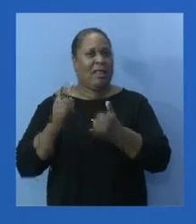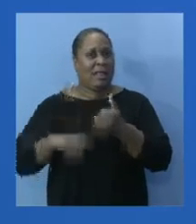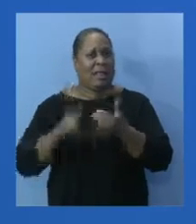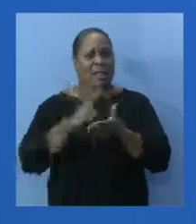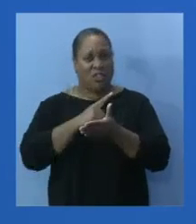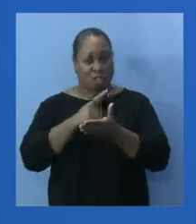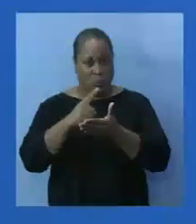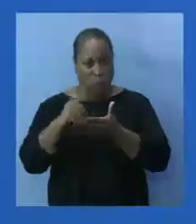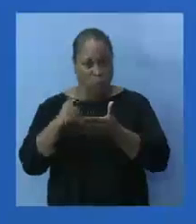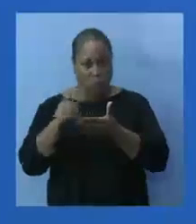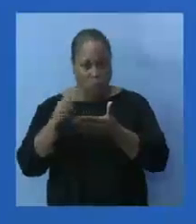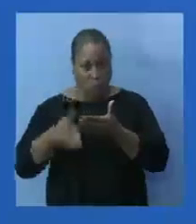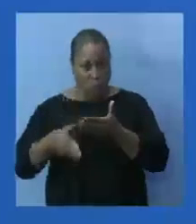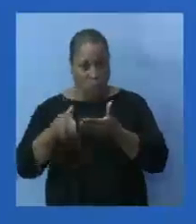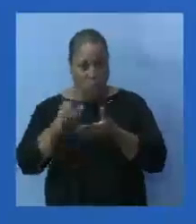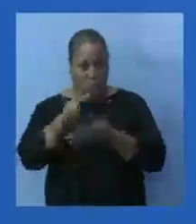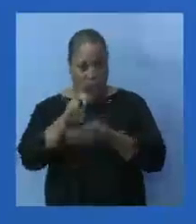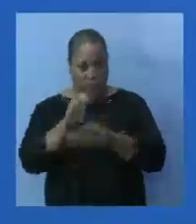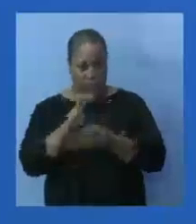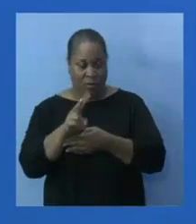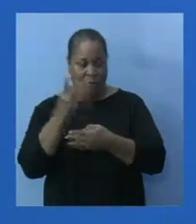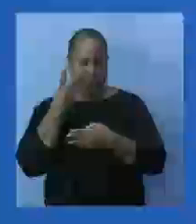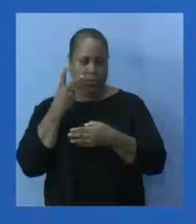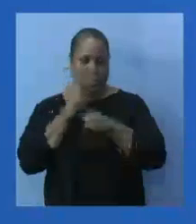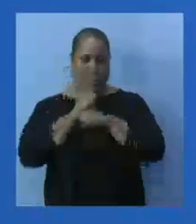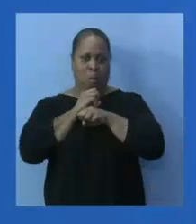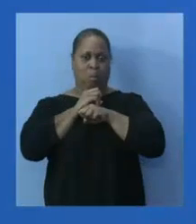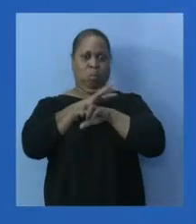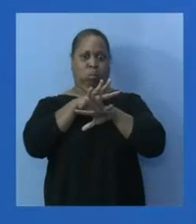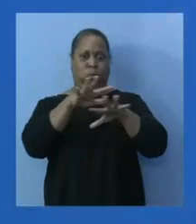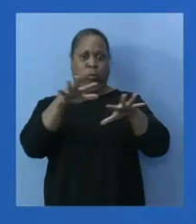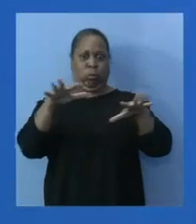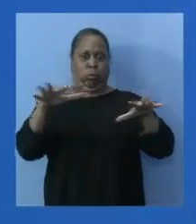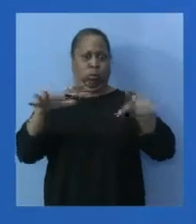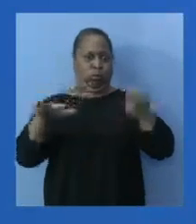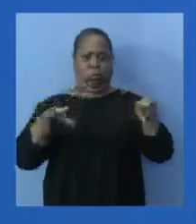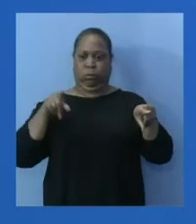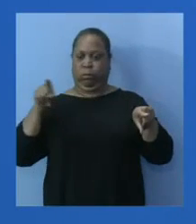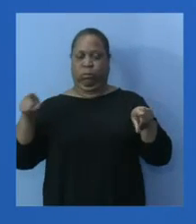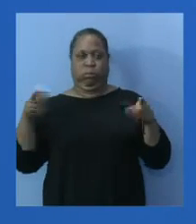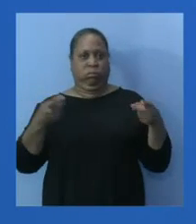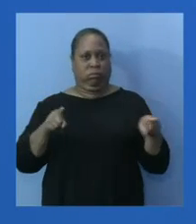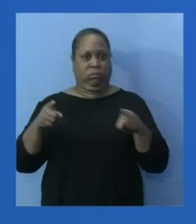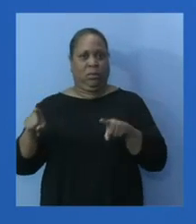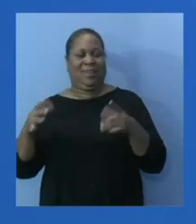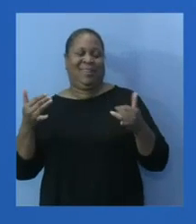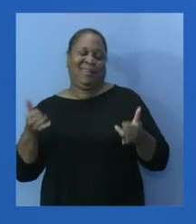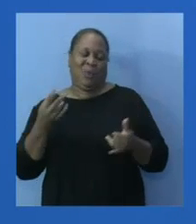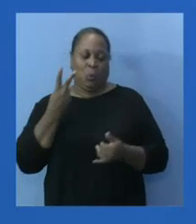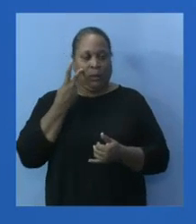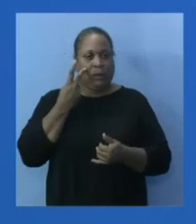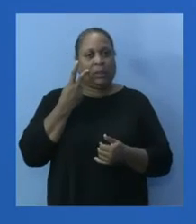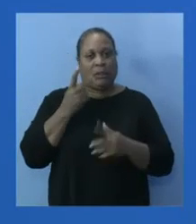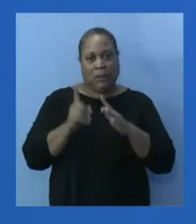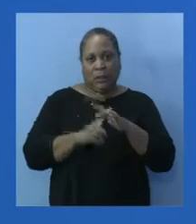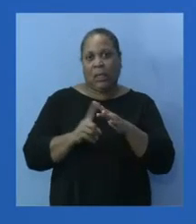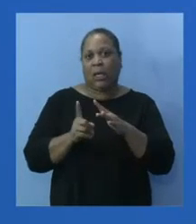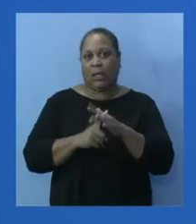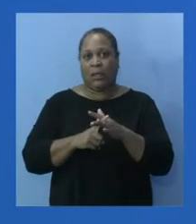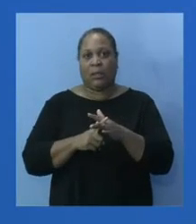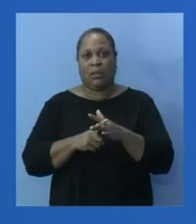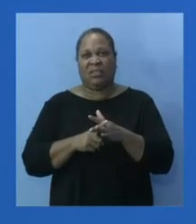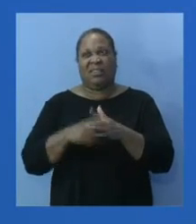we saw 2 magnanimous outbreaks. Now we are reverting to seeing cases that are